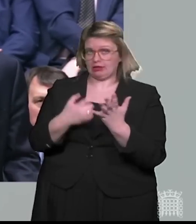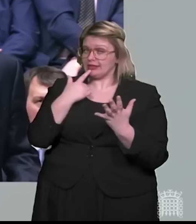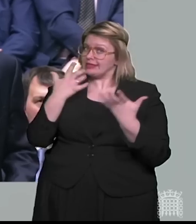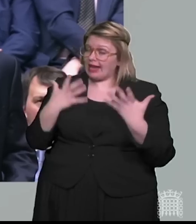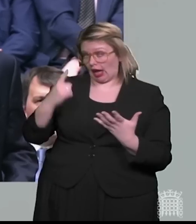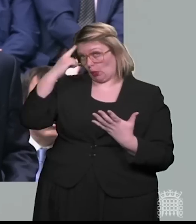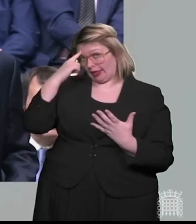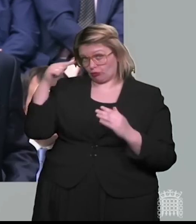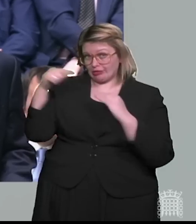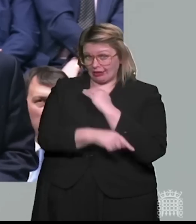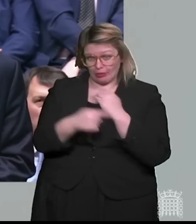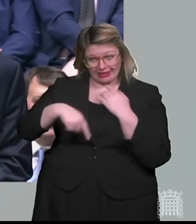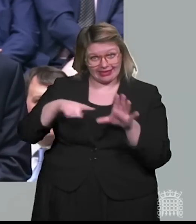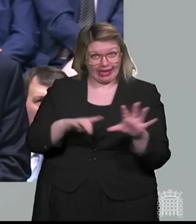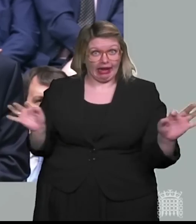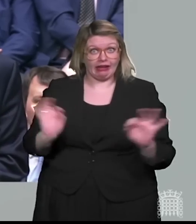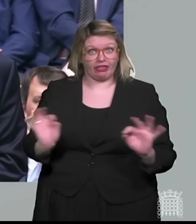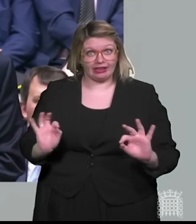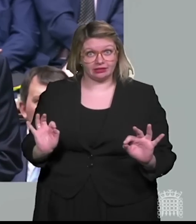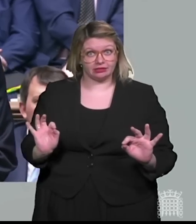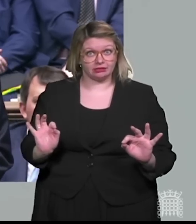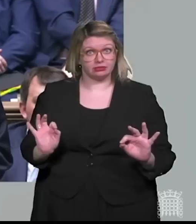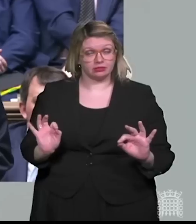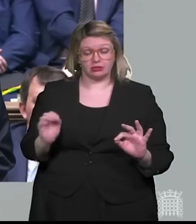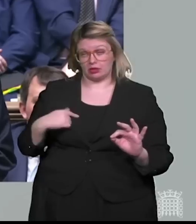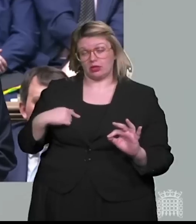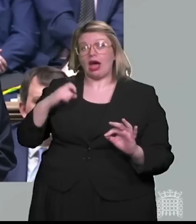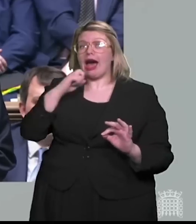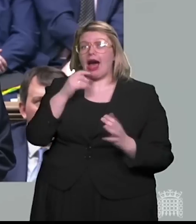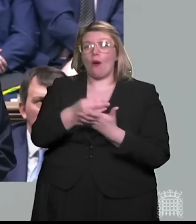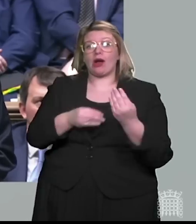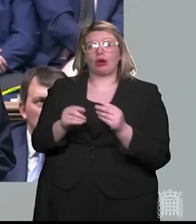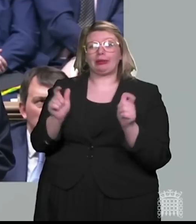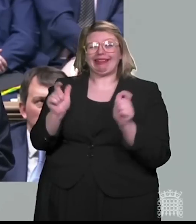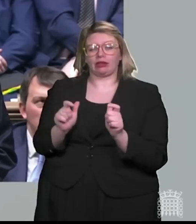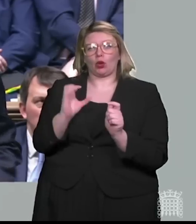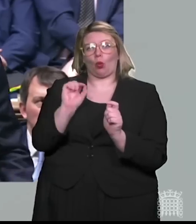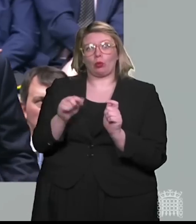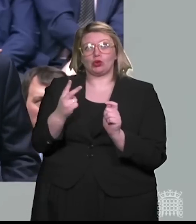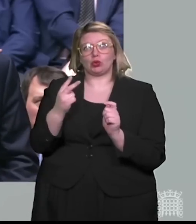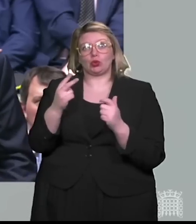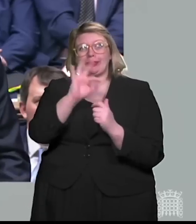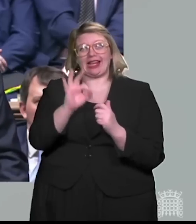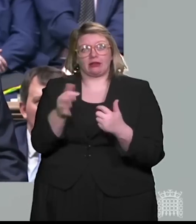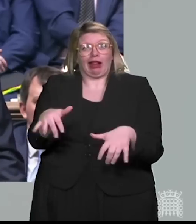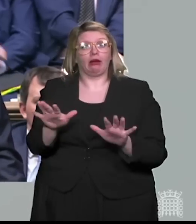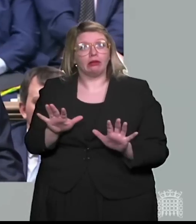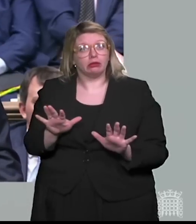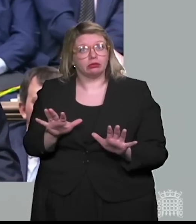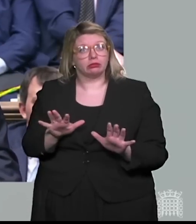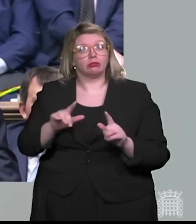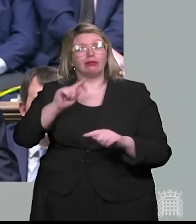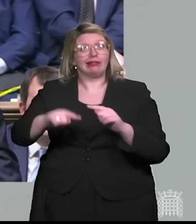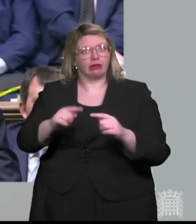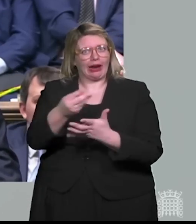a recession at all this year, with a contraction of just 0.2%. And after this year, the UK economy will grow in